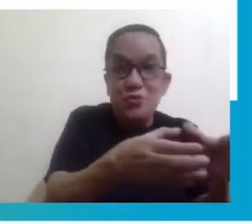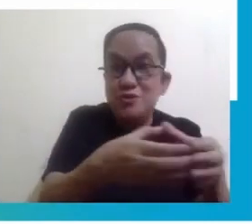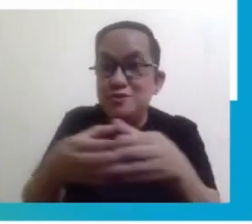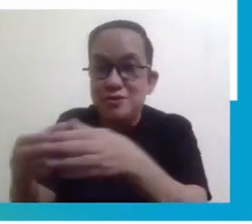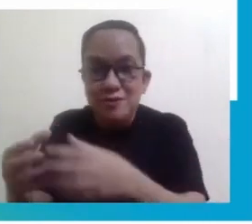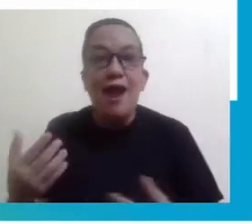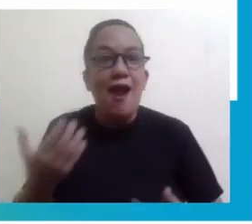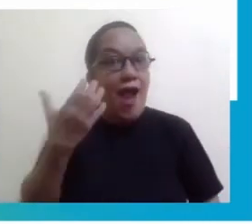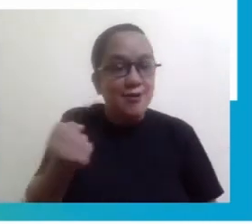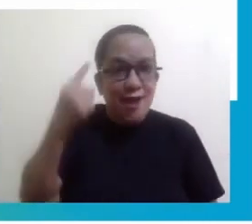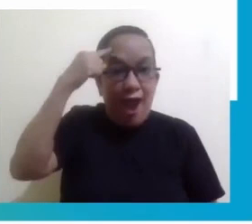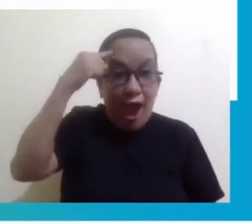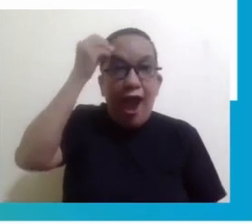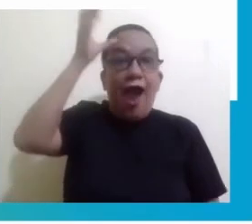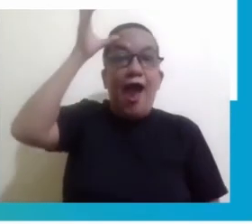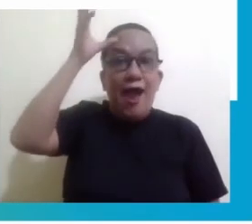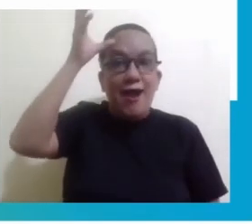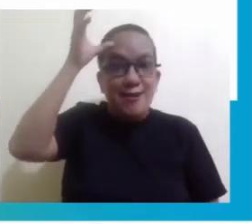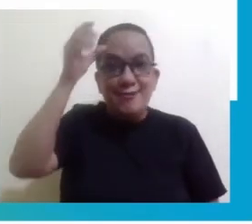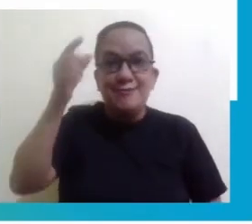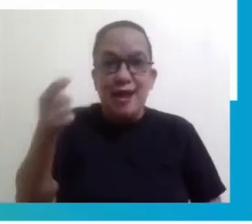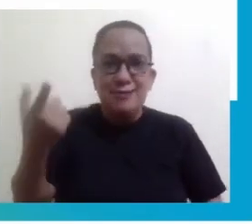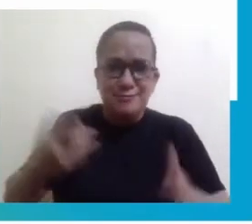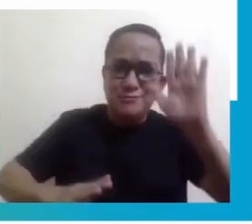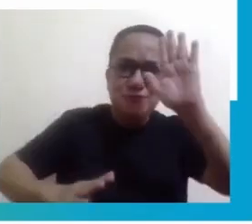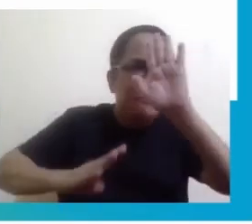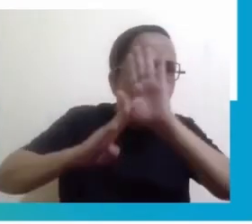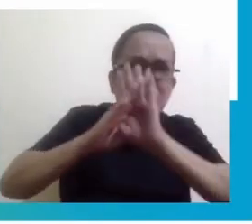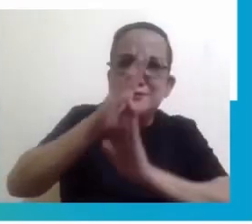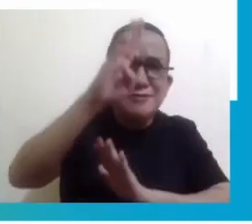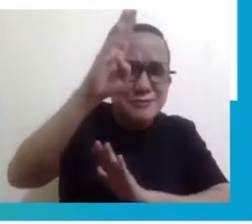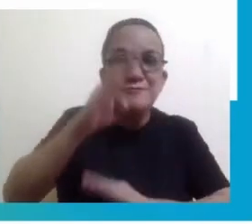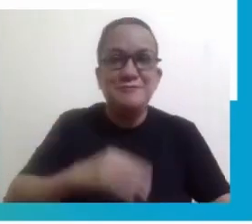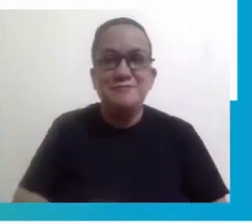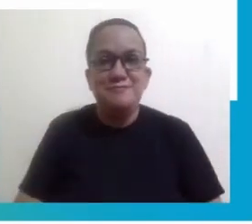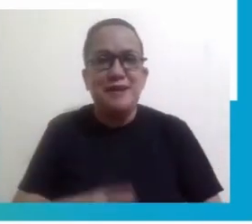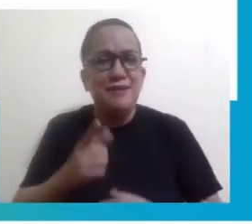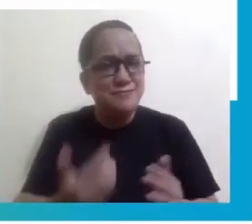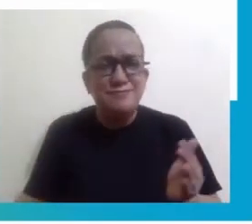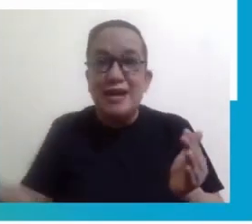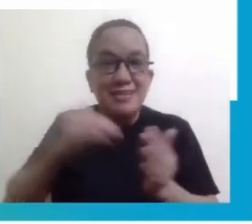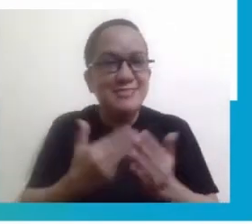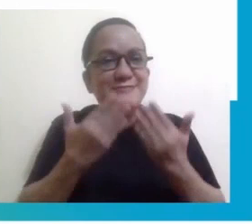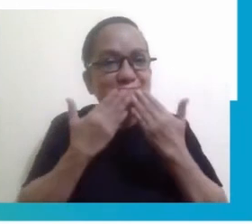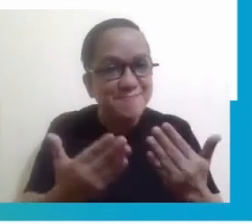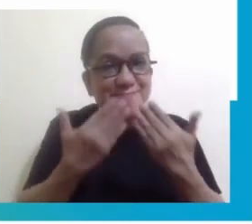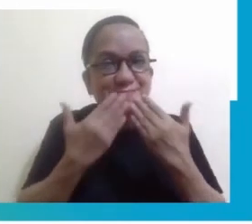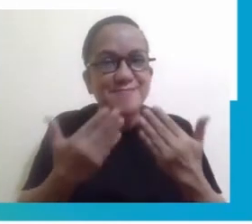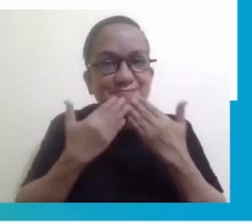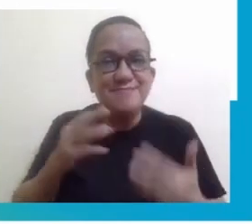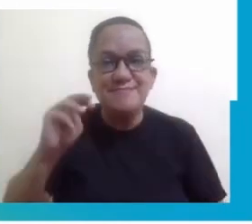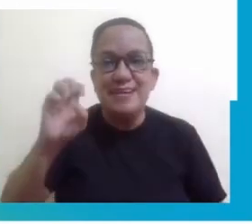support replication and upscaling. I once again thank ISEC and other youth organizations committed to the